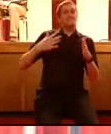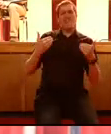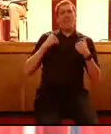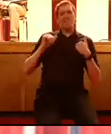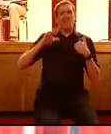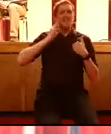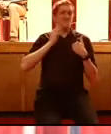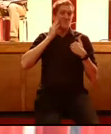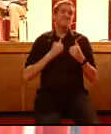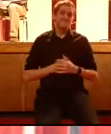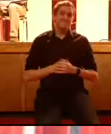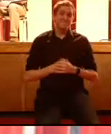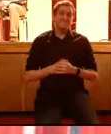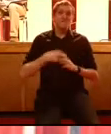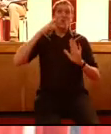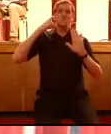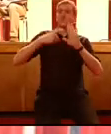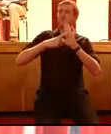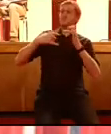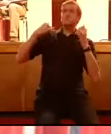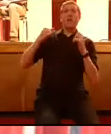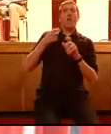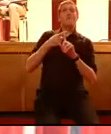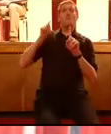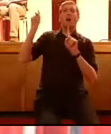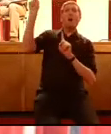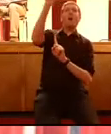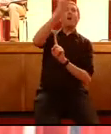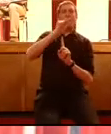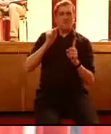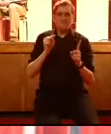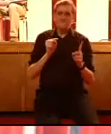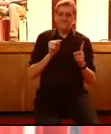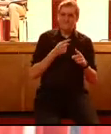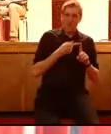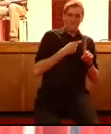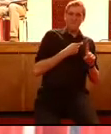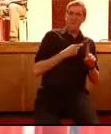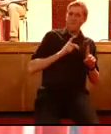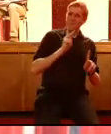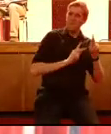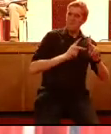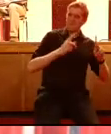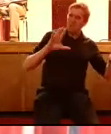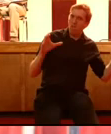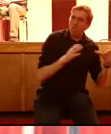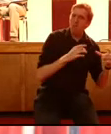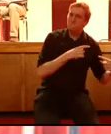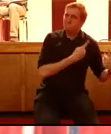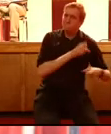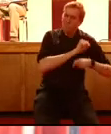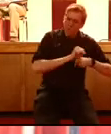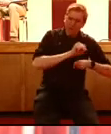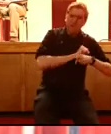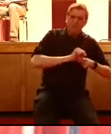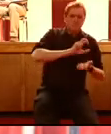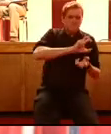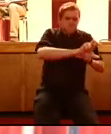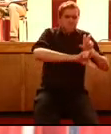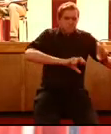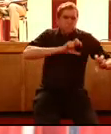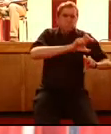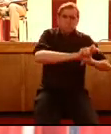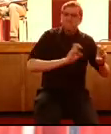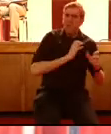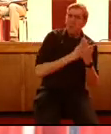The recognition we receive now is the result of hundreds of professionals that have invested tirelessly into our programs and youth. I am so grateful